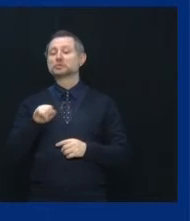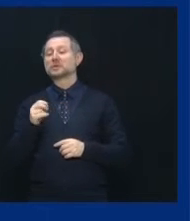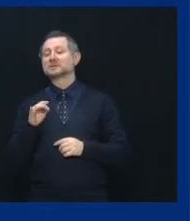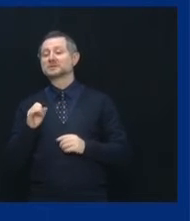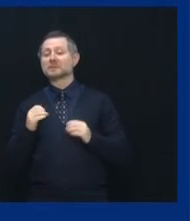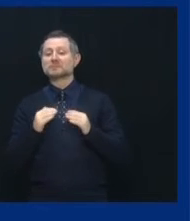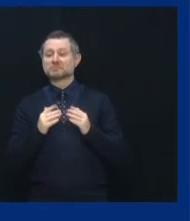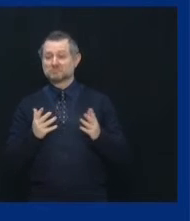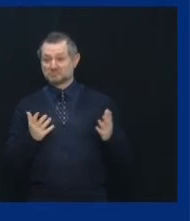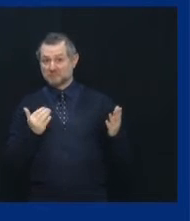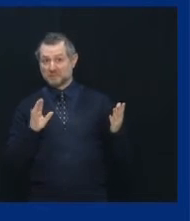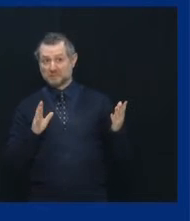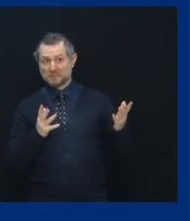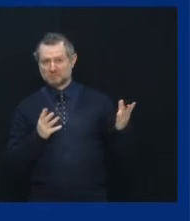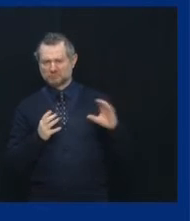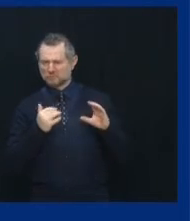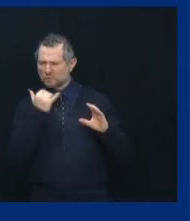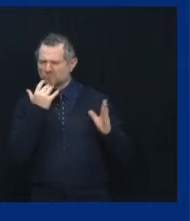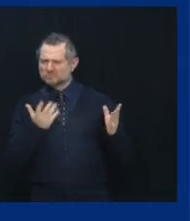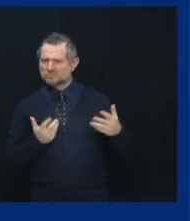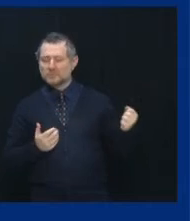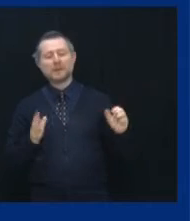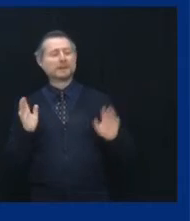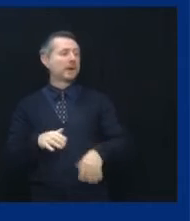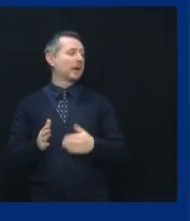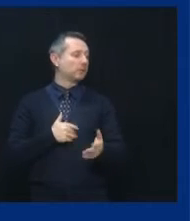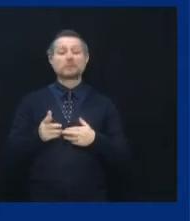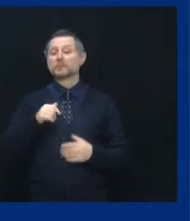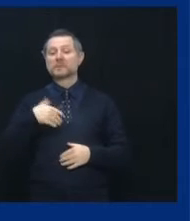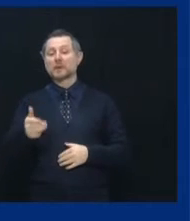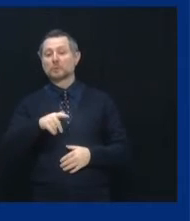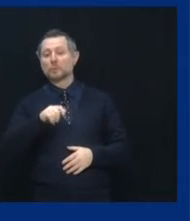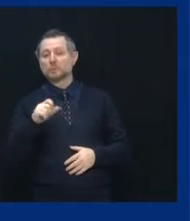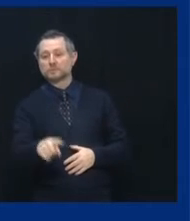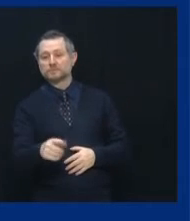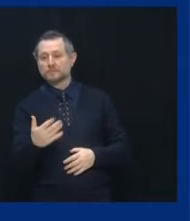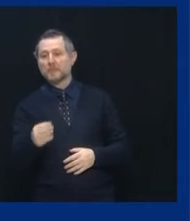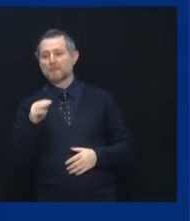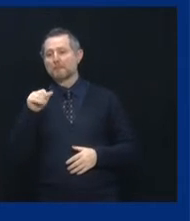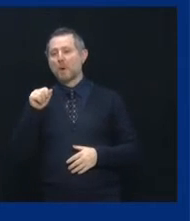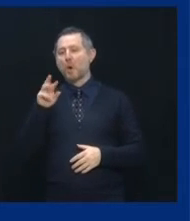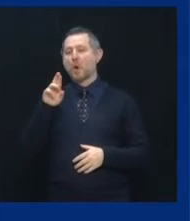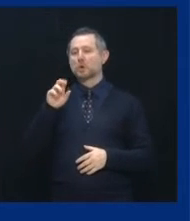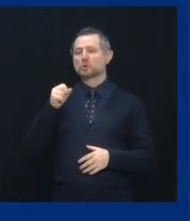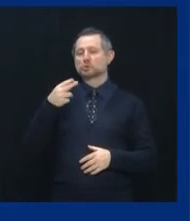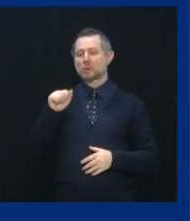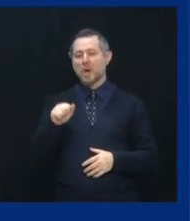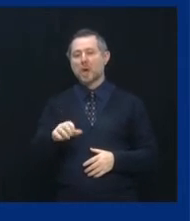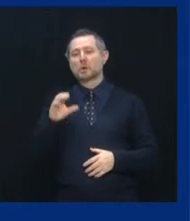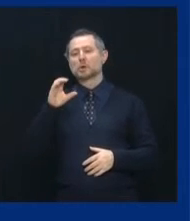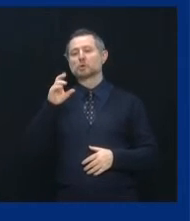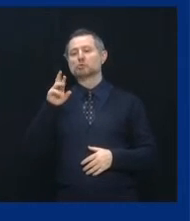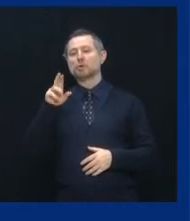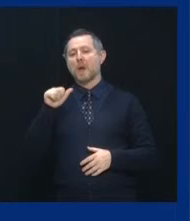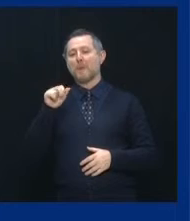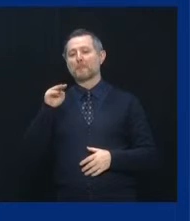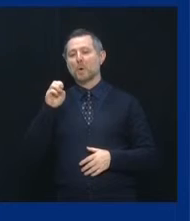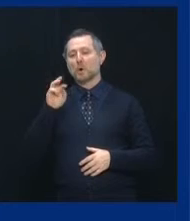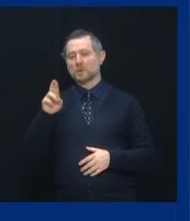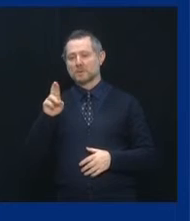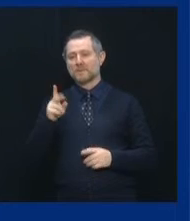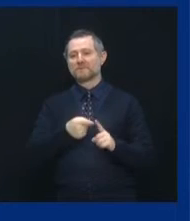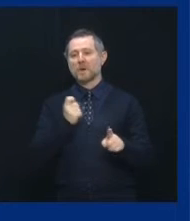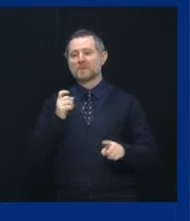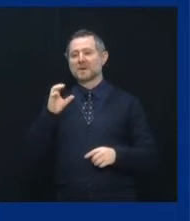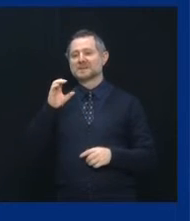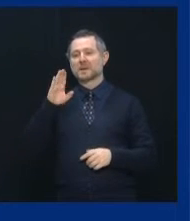Next question, operator. Governor, you now have Marcia Kramer from CBS 2. Marcia, your line is now open. Please unmute your microphone.